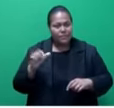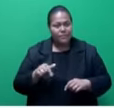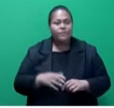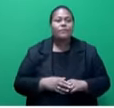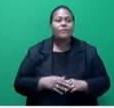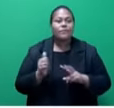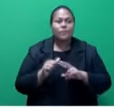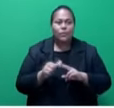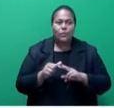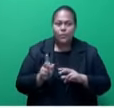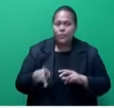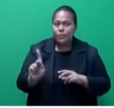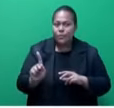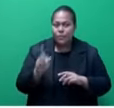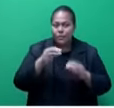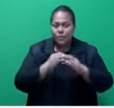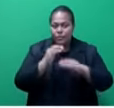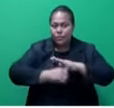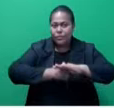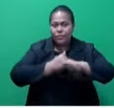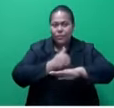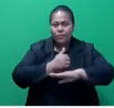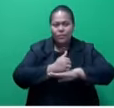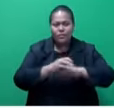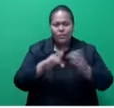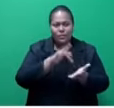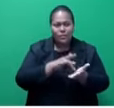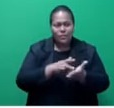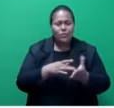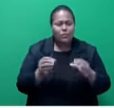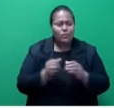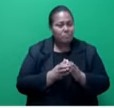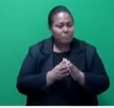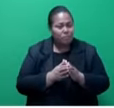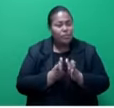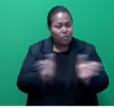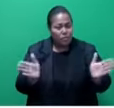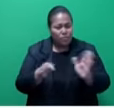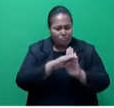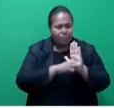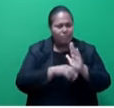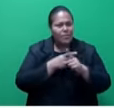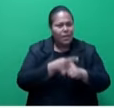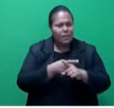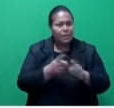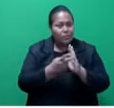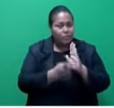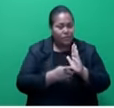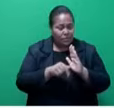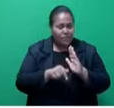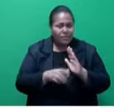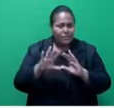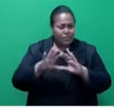also permits the banks to establish the central bank, to establish general guidance principles for the market, to permeate not only